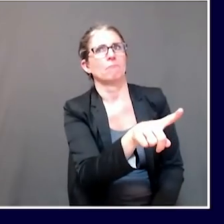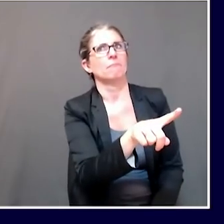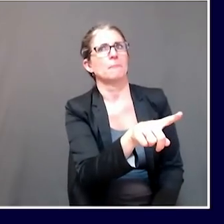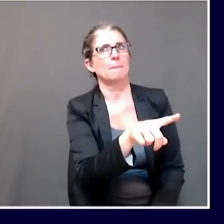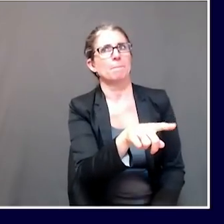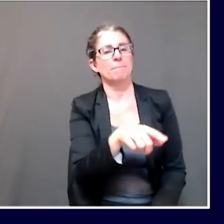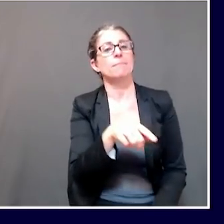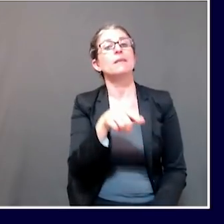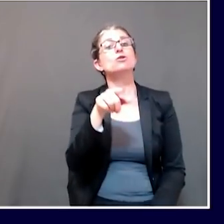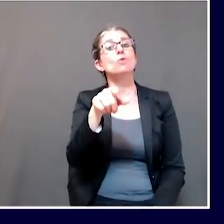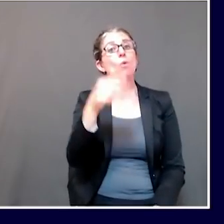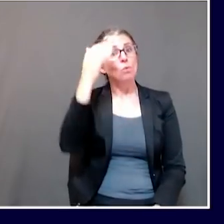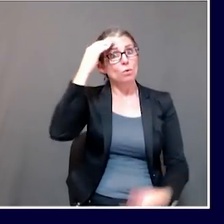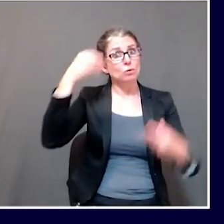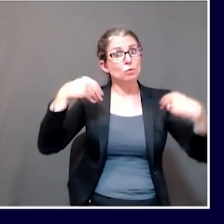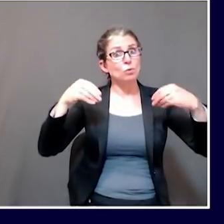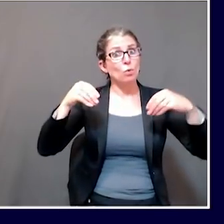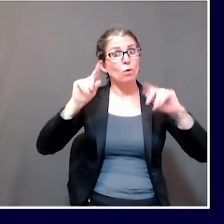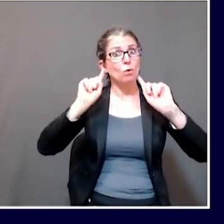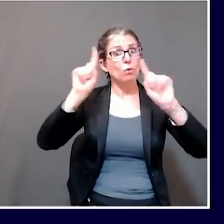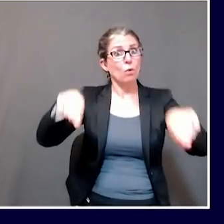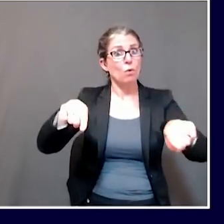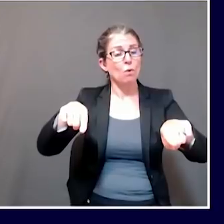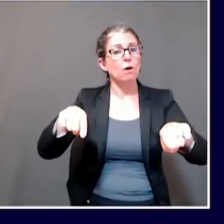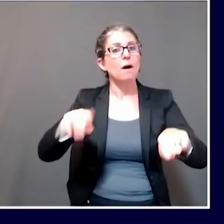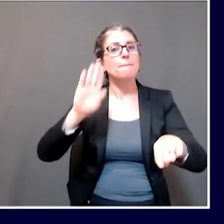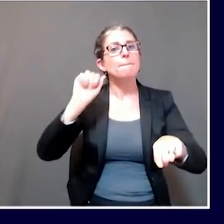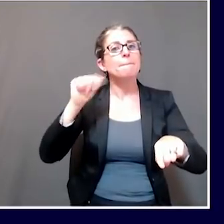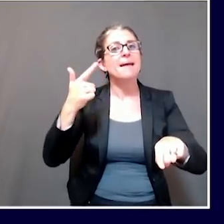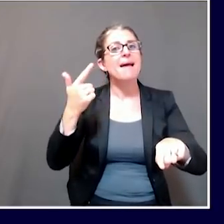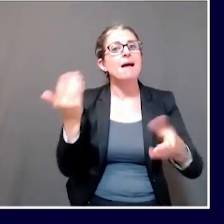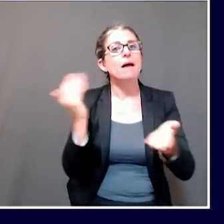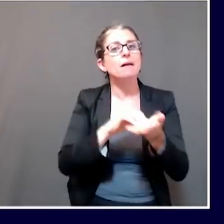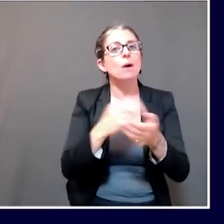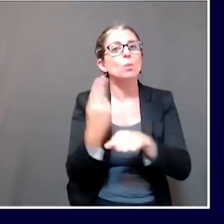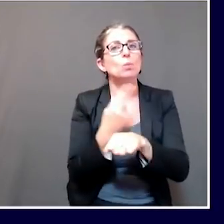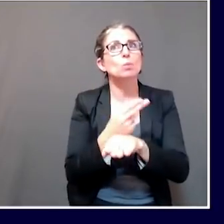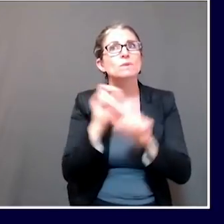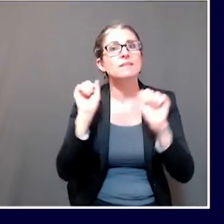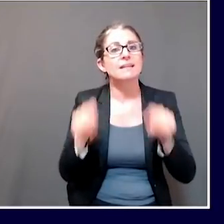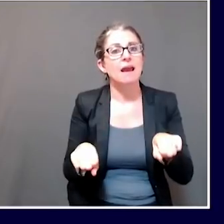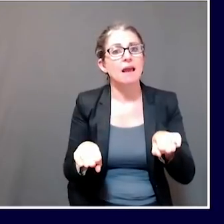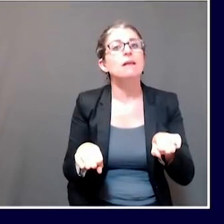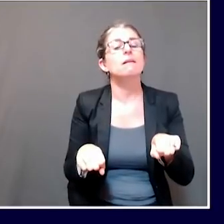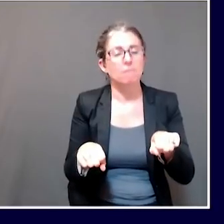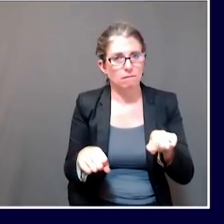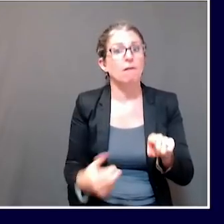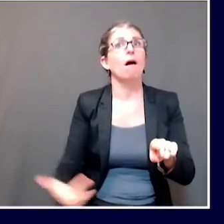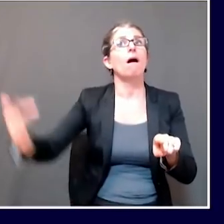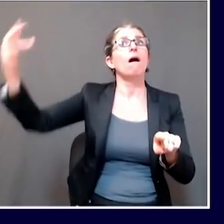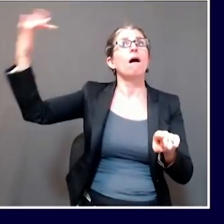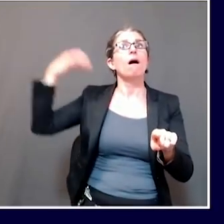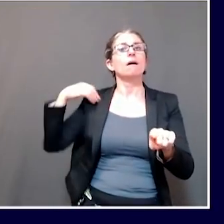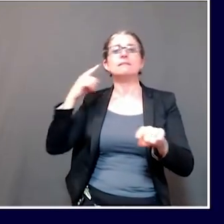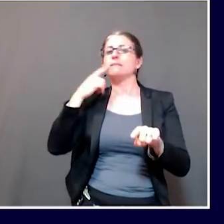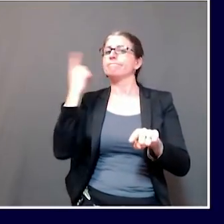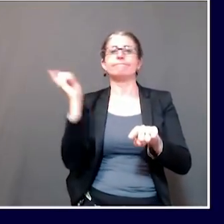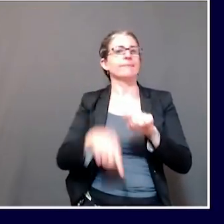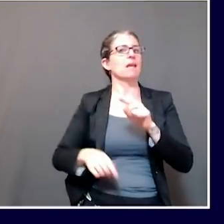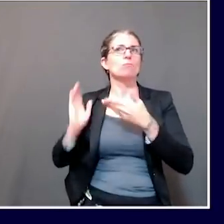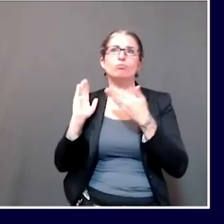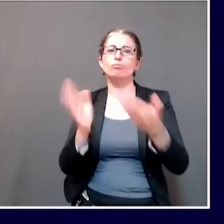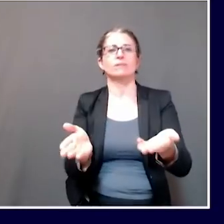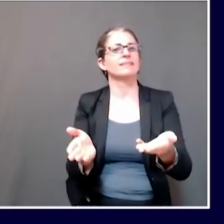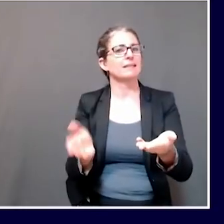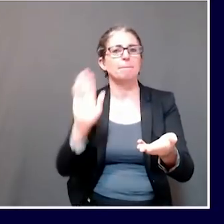Back at the beginning, most grocery stores stopped accepting reusable grocery bags for fear of having them contaminated in some way. And